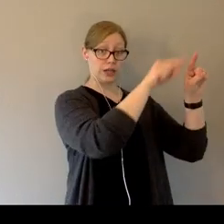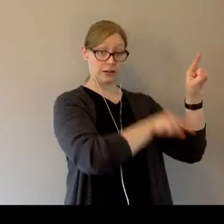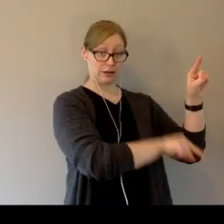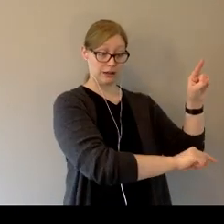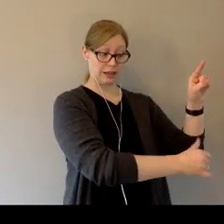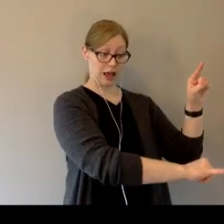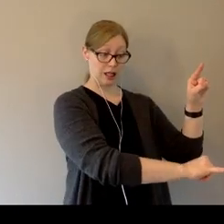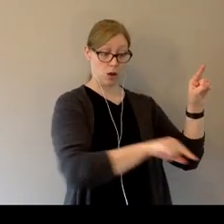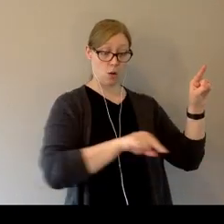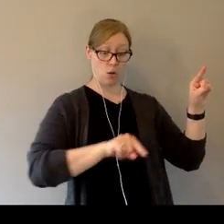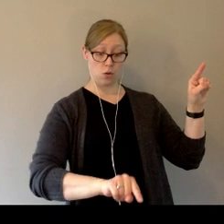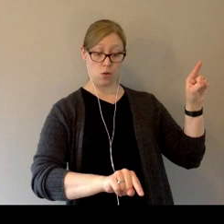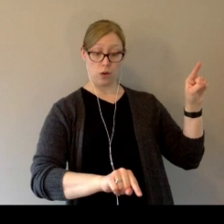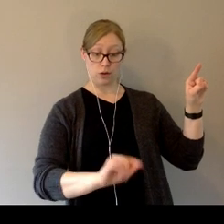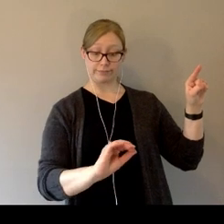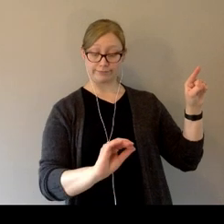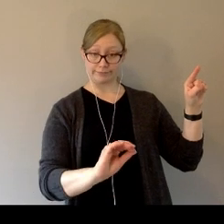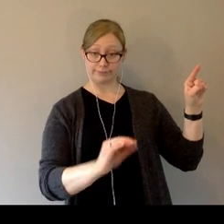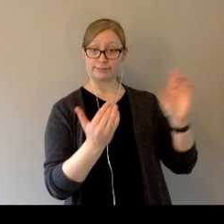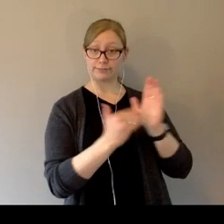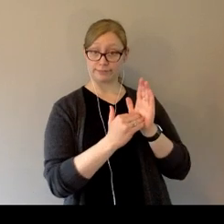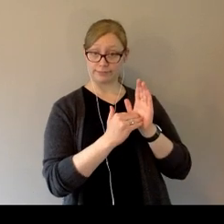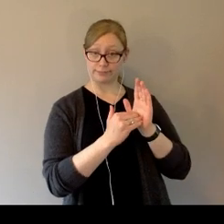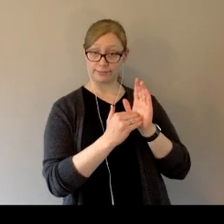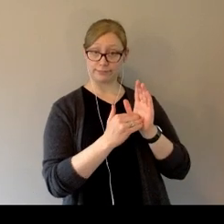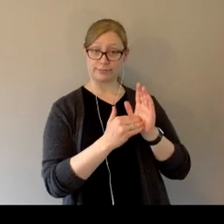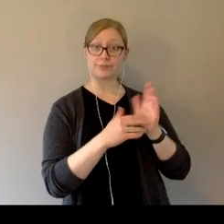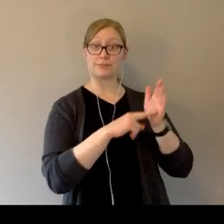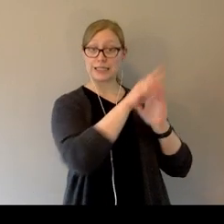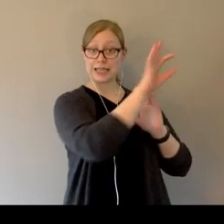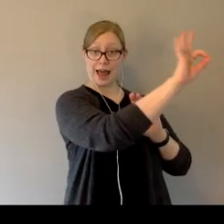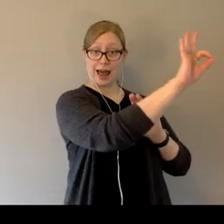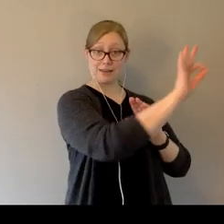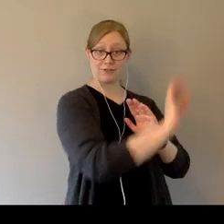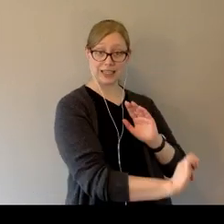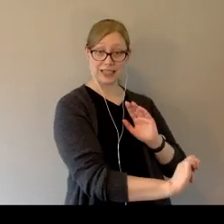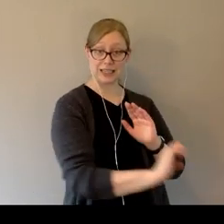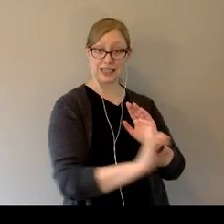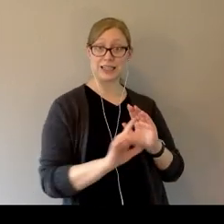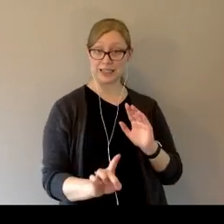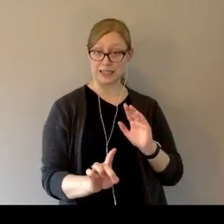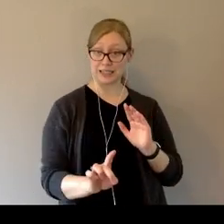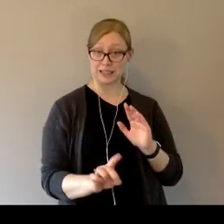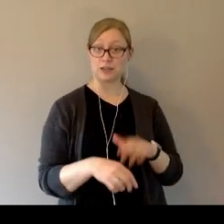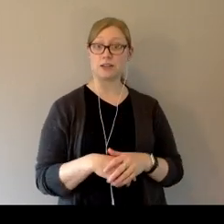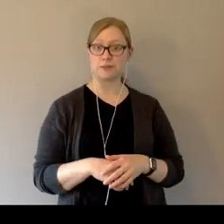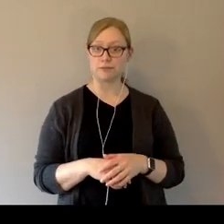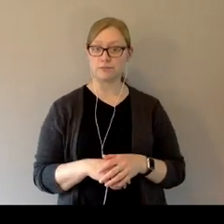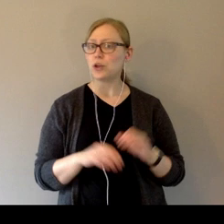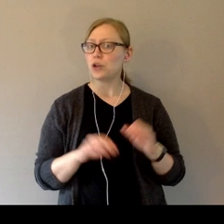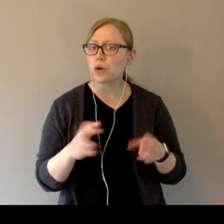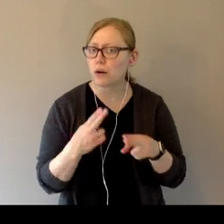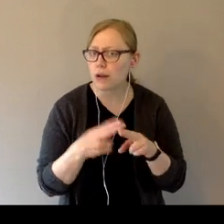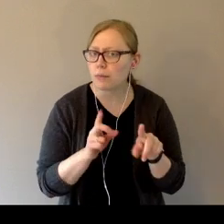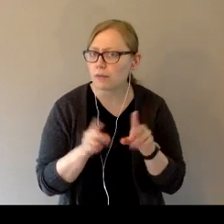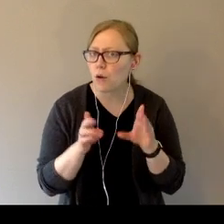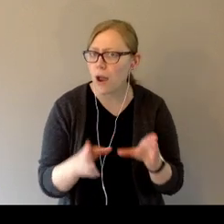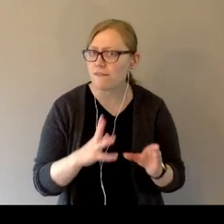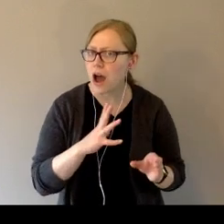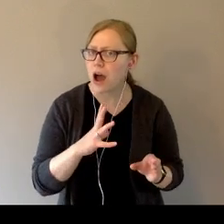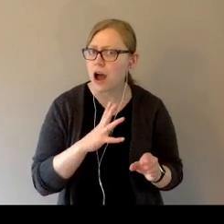So green. So I'm going to say F, then yellow FED. You could have named them differently.